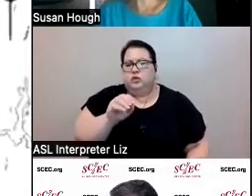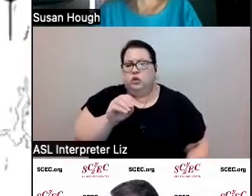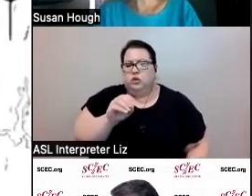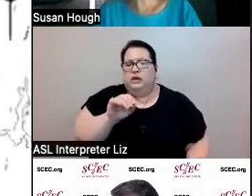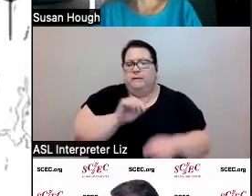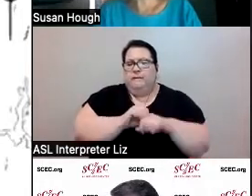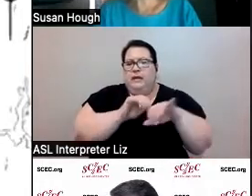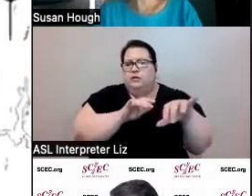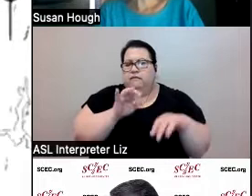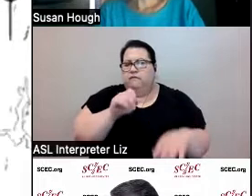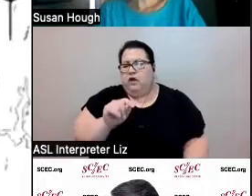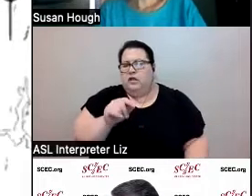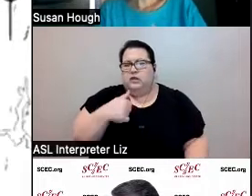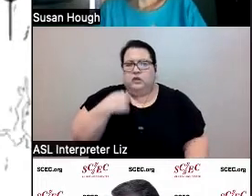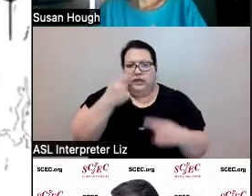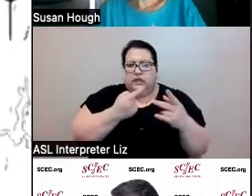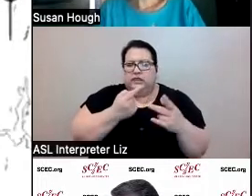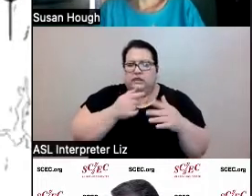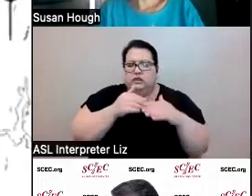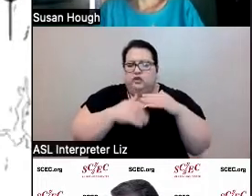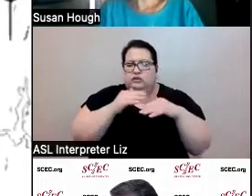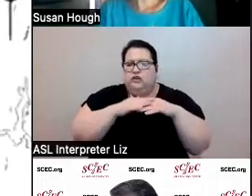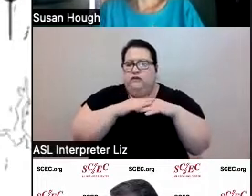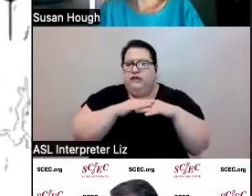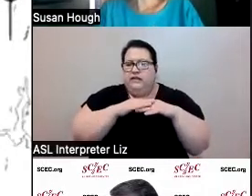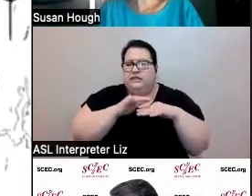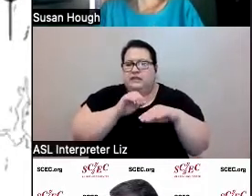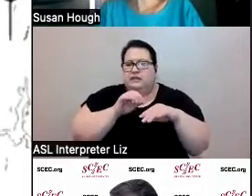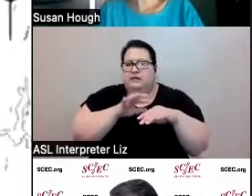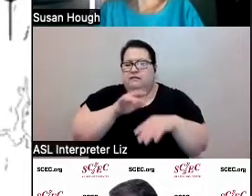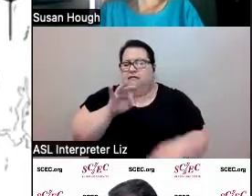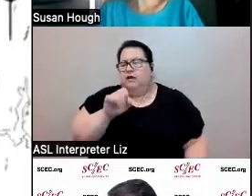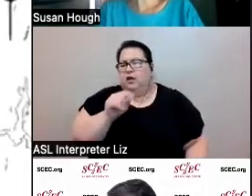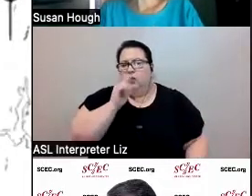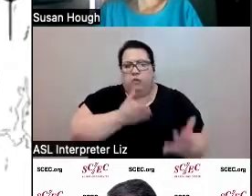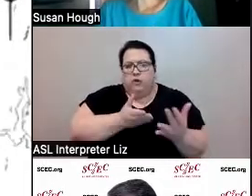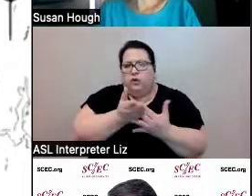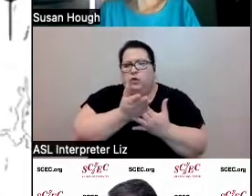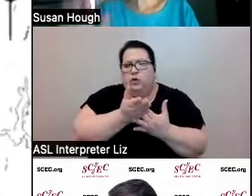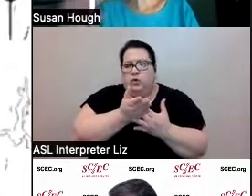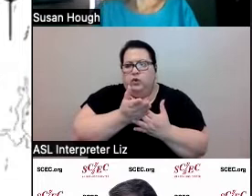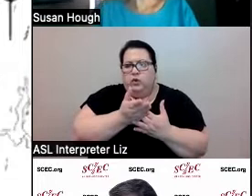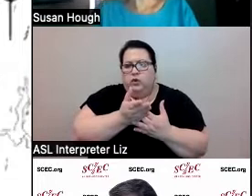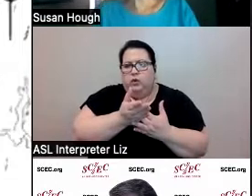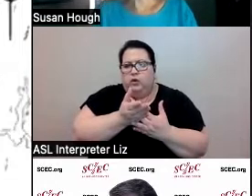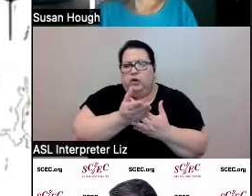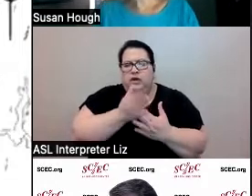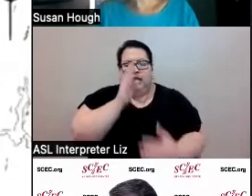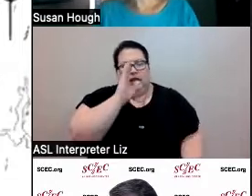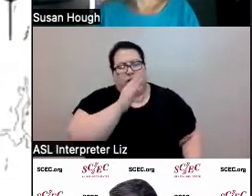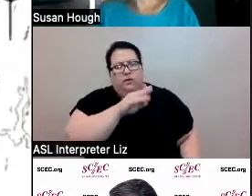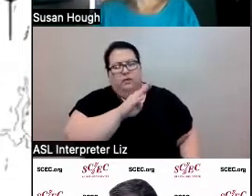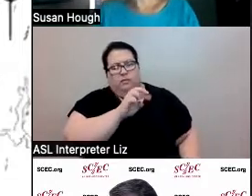subsurface through-going fault, or did the shaking increase stress across the Pinto Mountain Fault? Hi, Brian. That's a